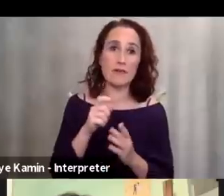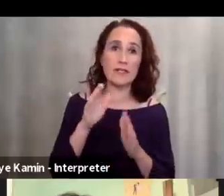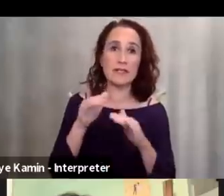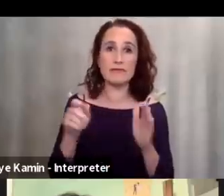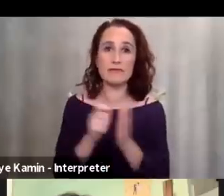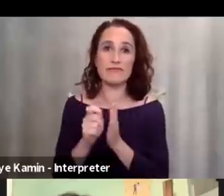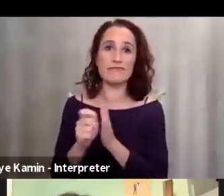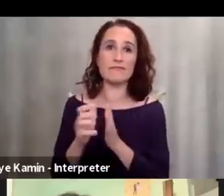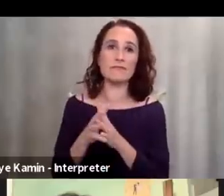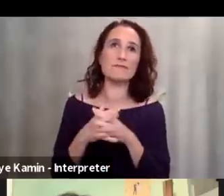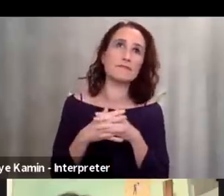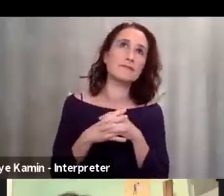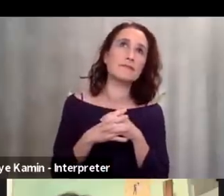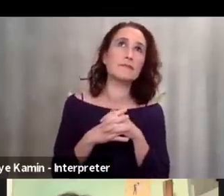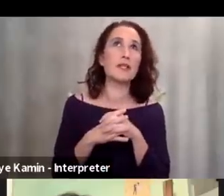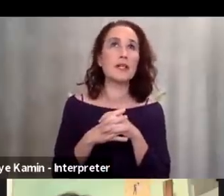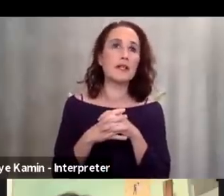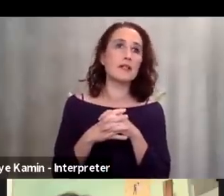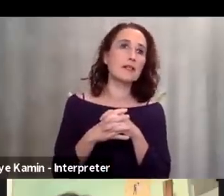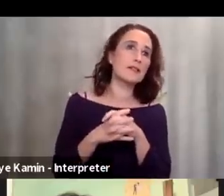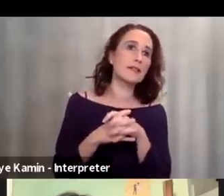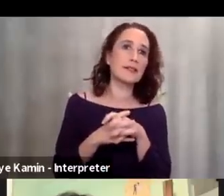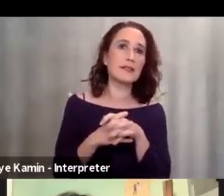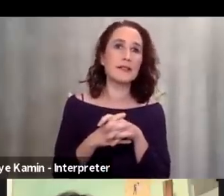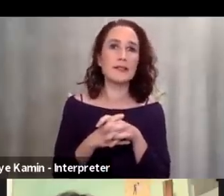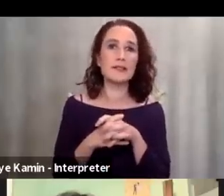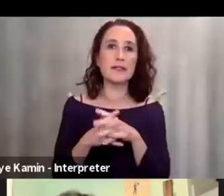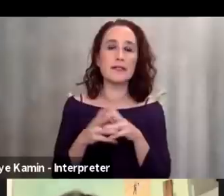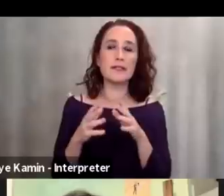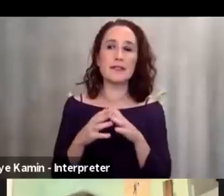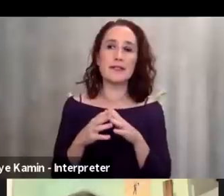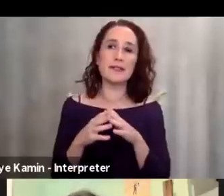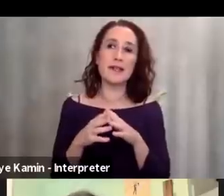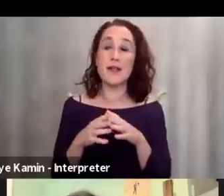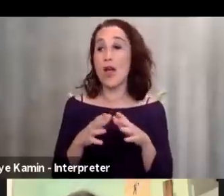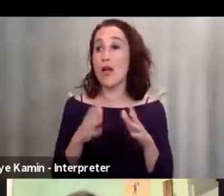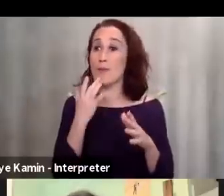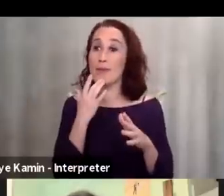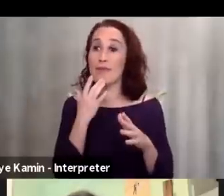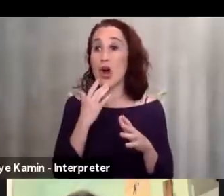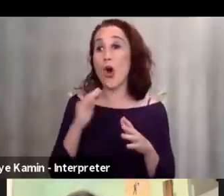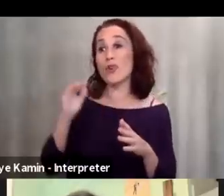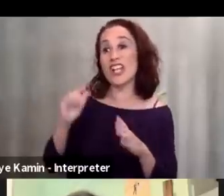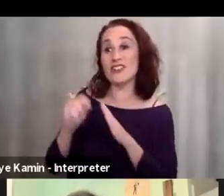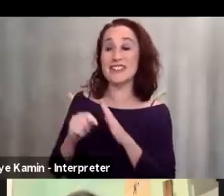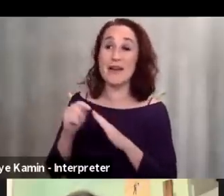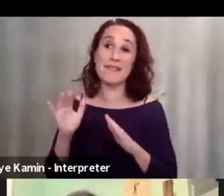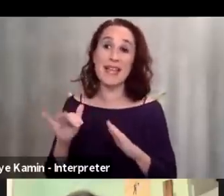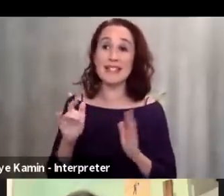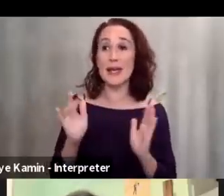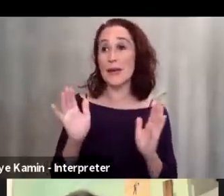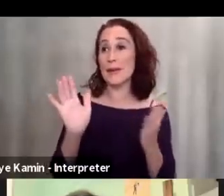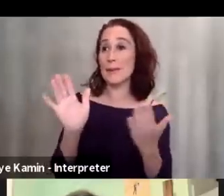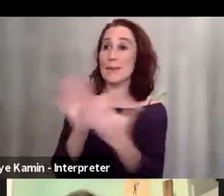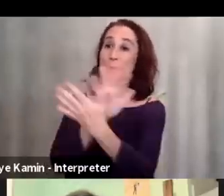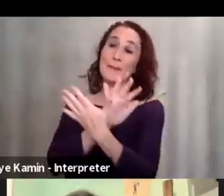present a sheltered or sort of happy airbrushed view of childhood or of internal